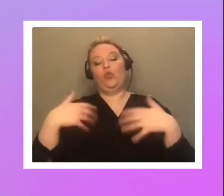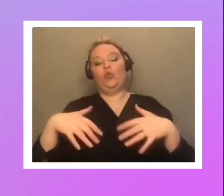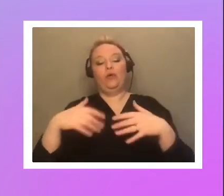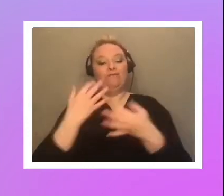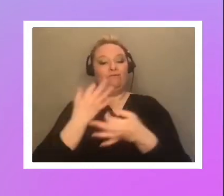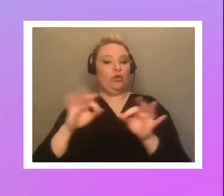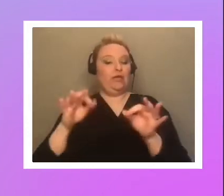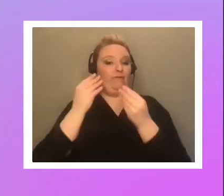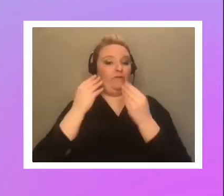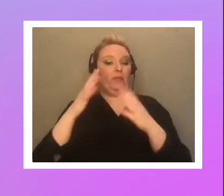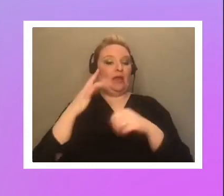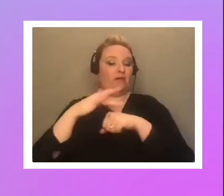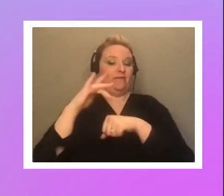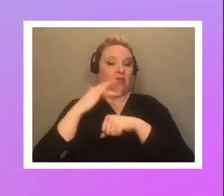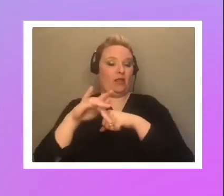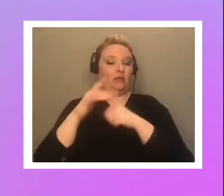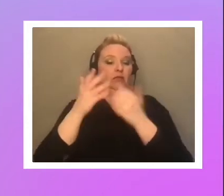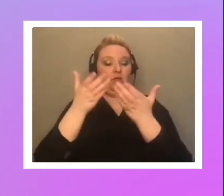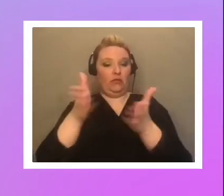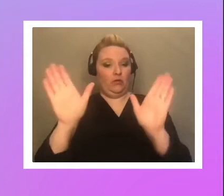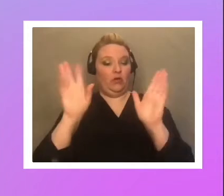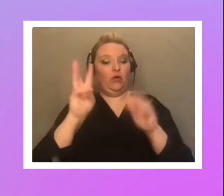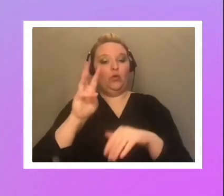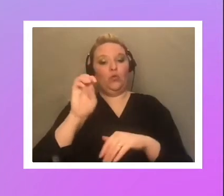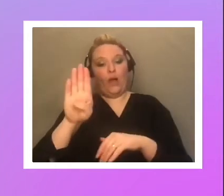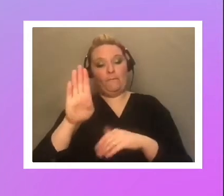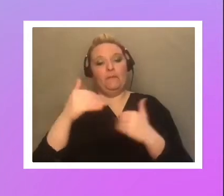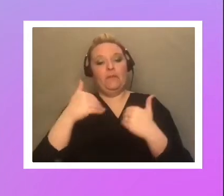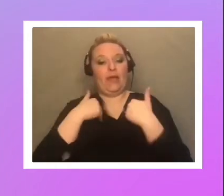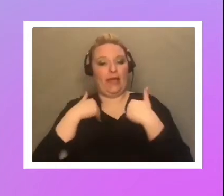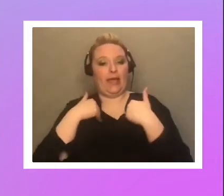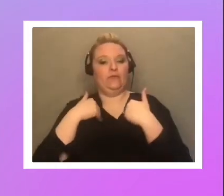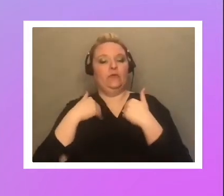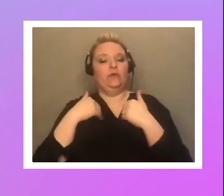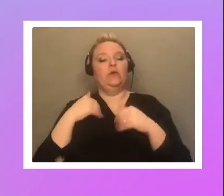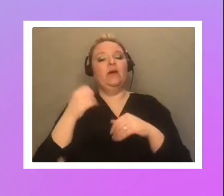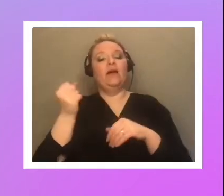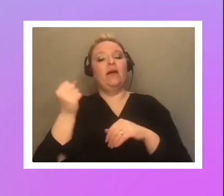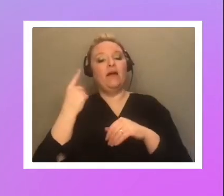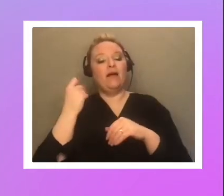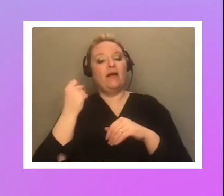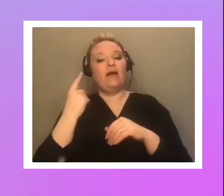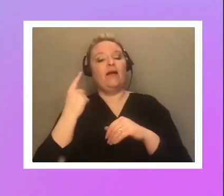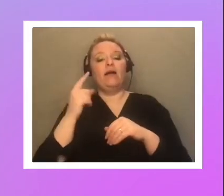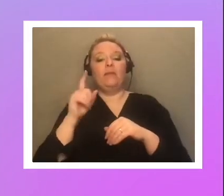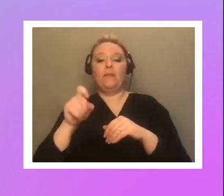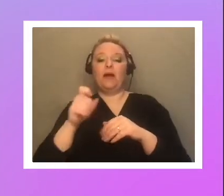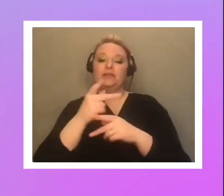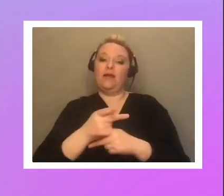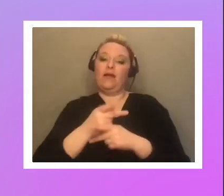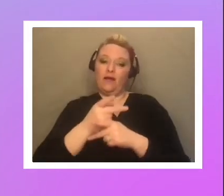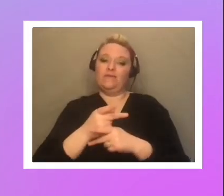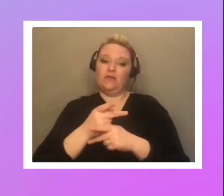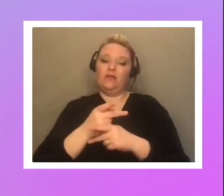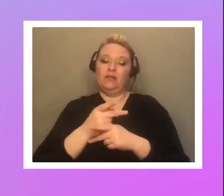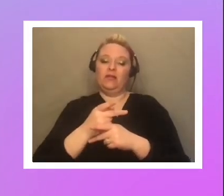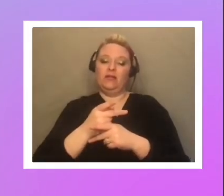information out there on the web. But let me tell you, be careful with that